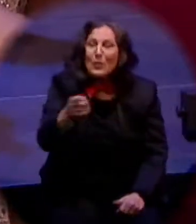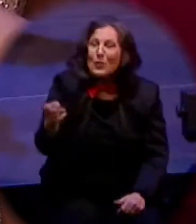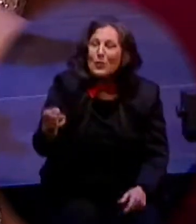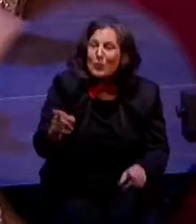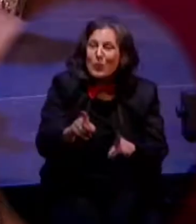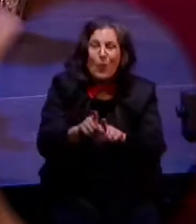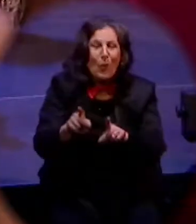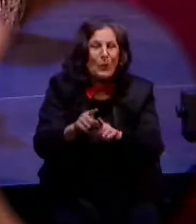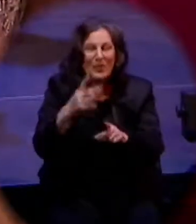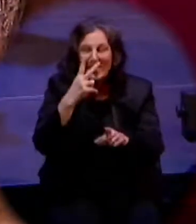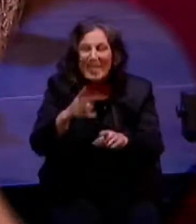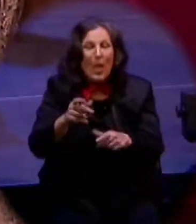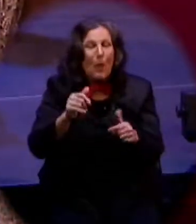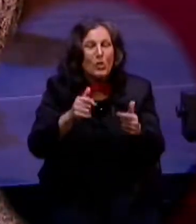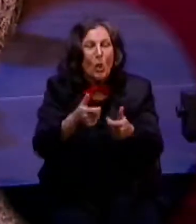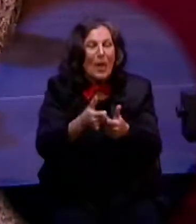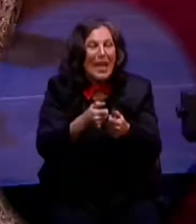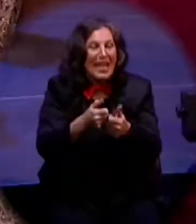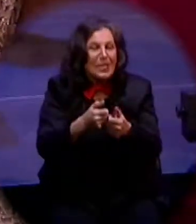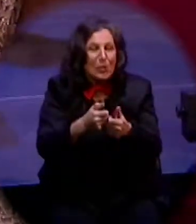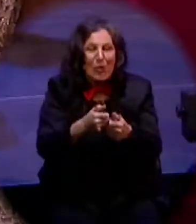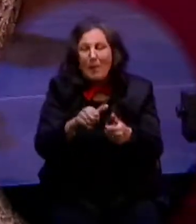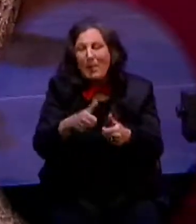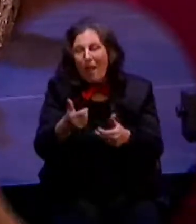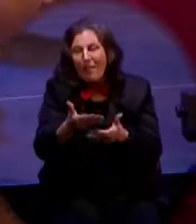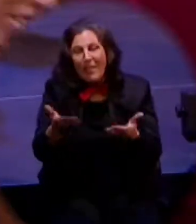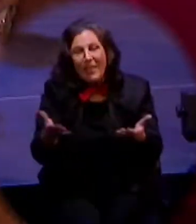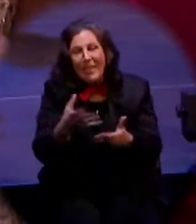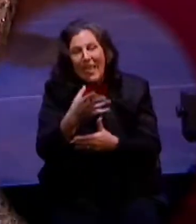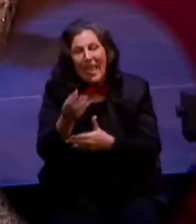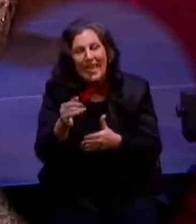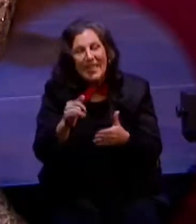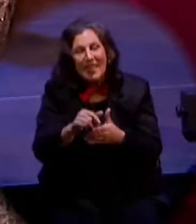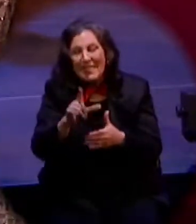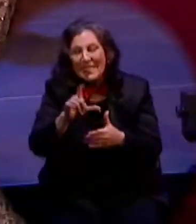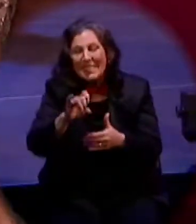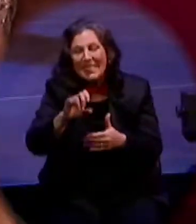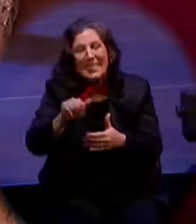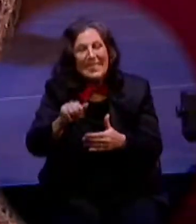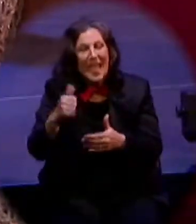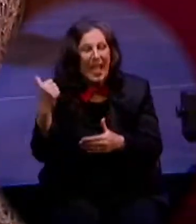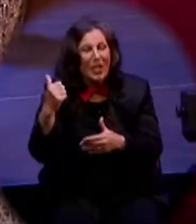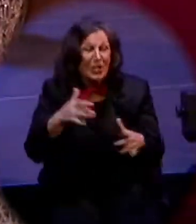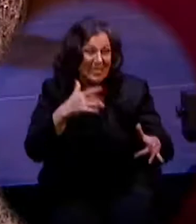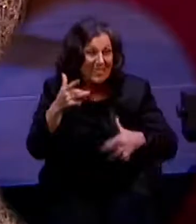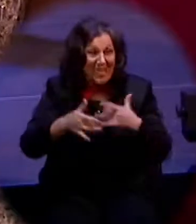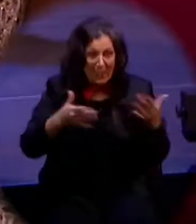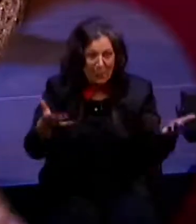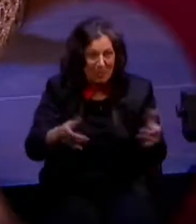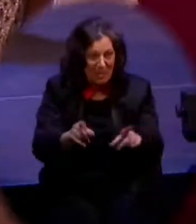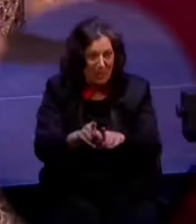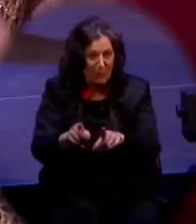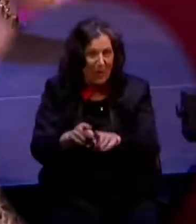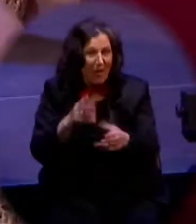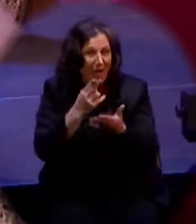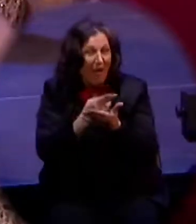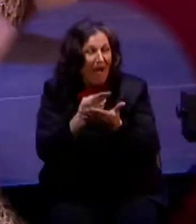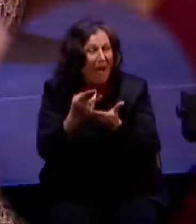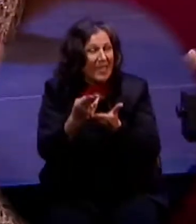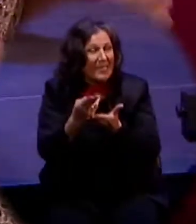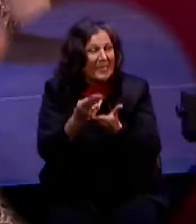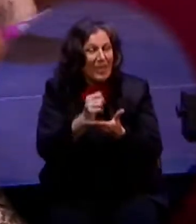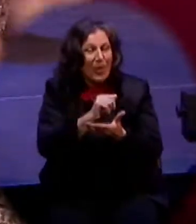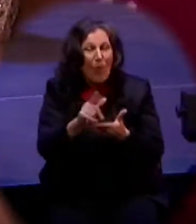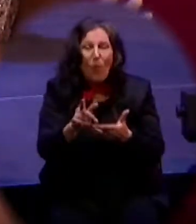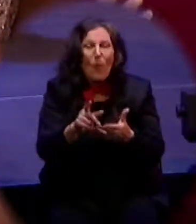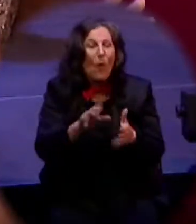UQOO show on Instagram and all those other things. This is Lisa. She's excited to be here as well. Honestly, though, like